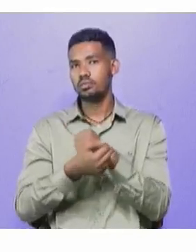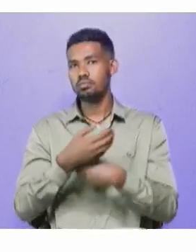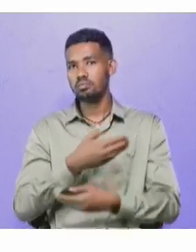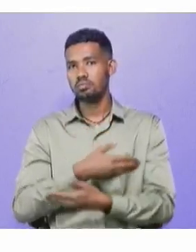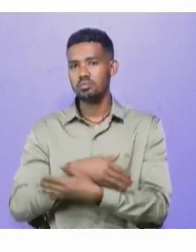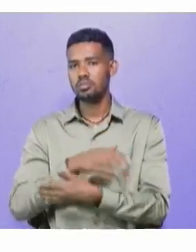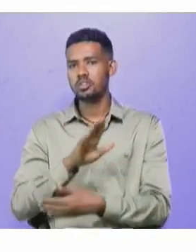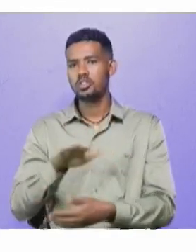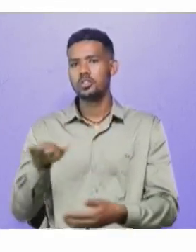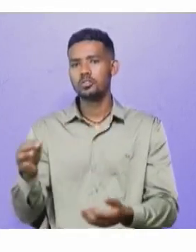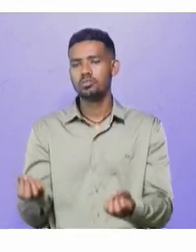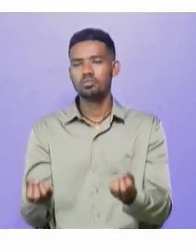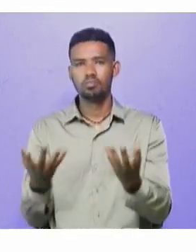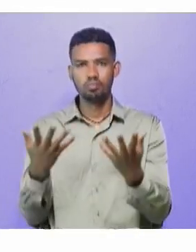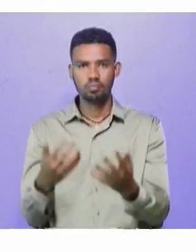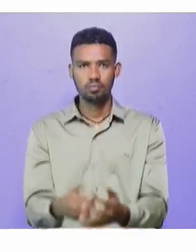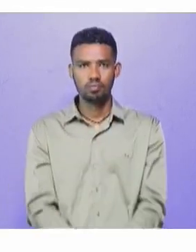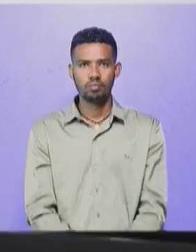children.